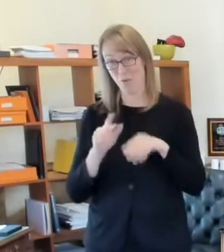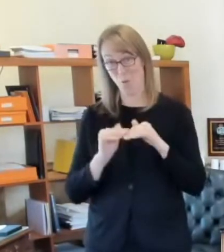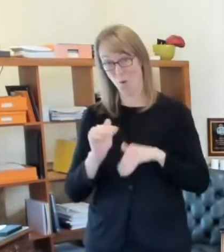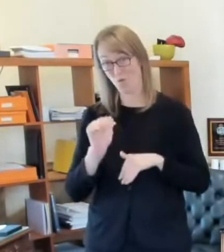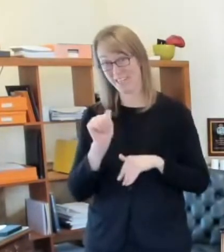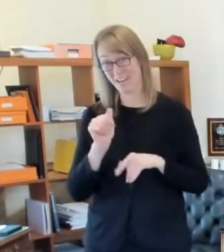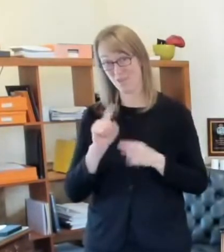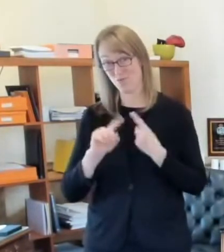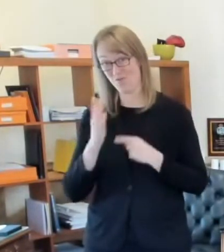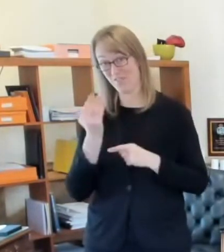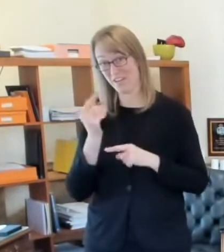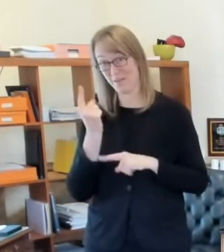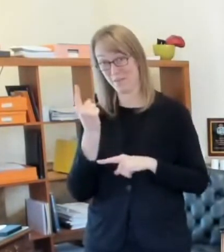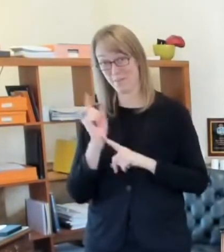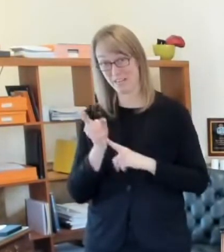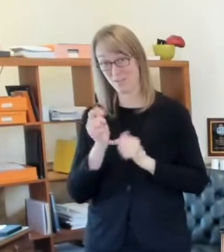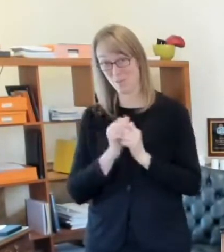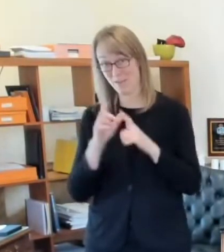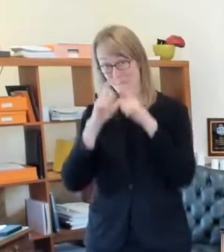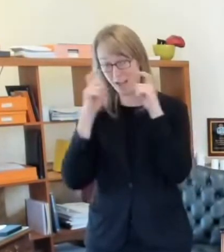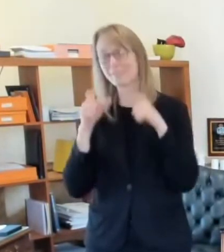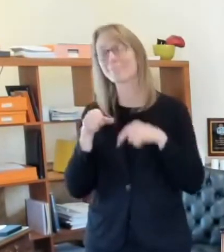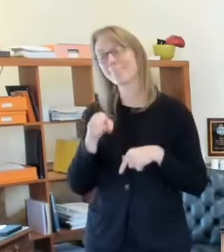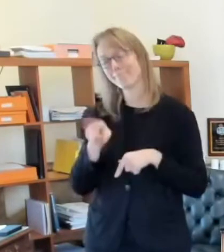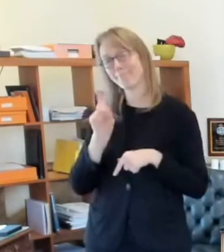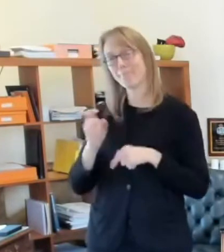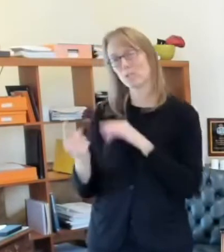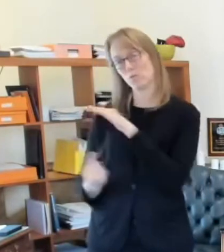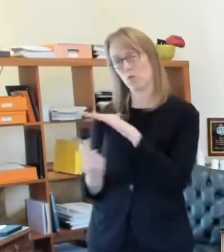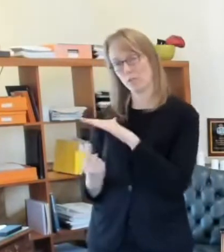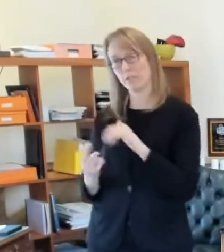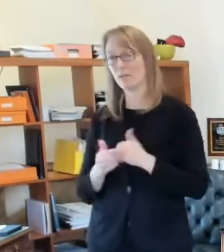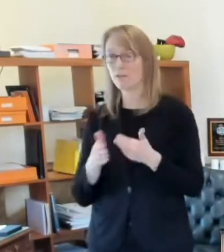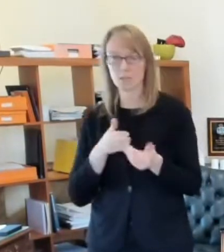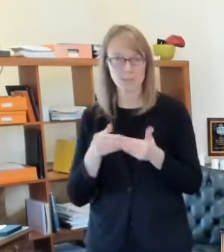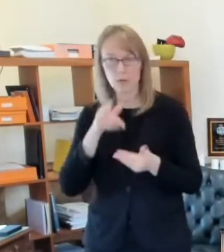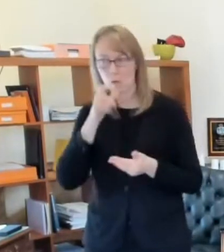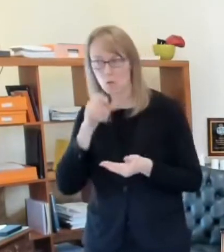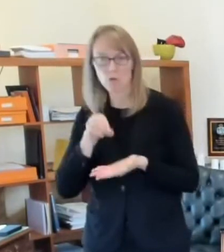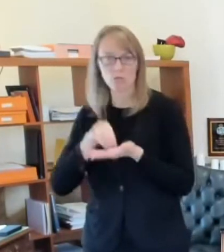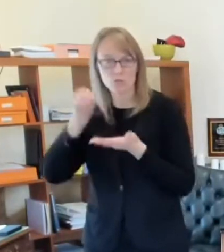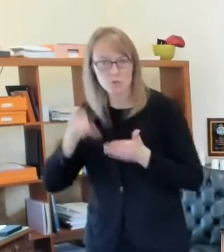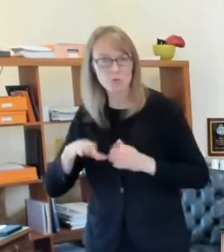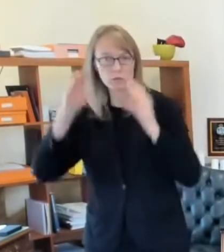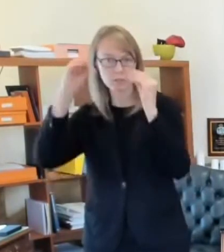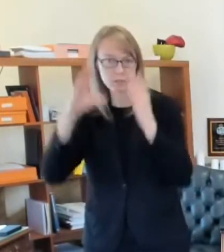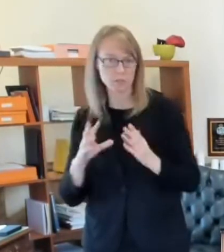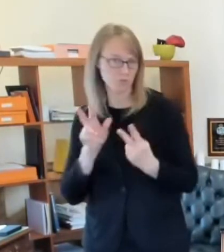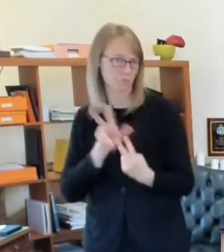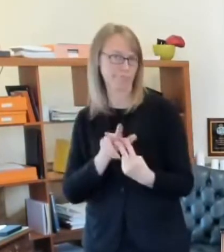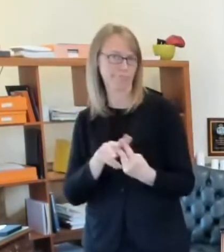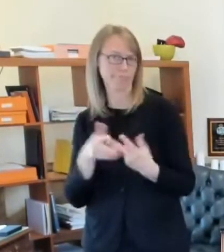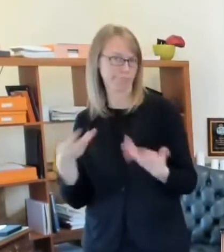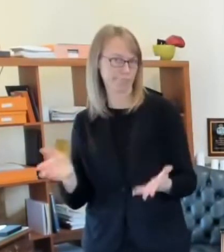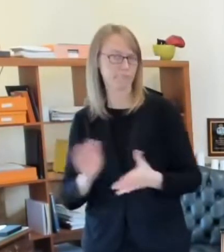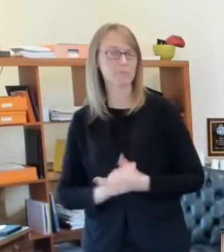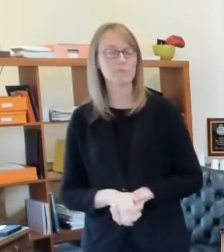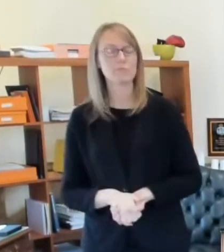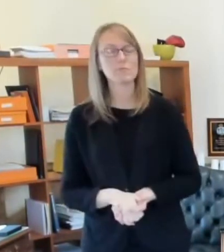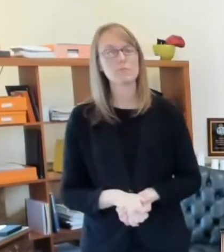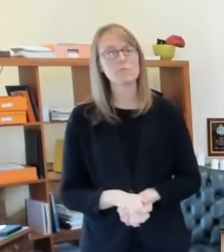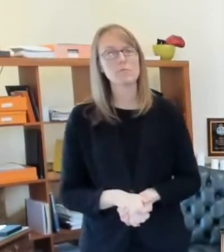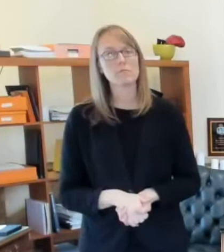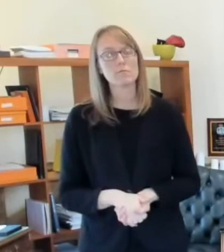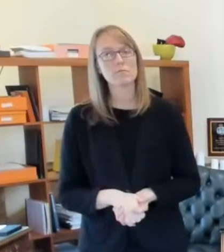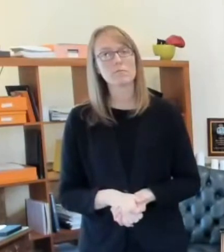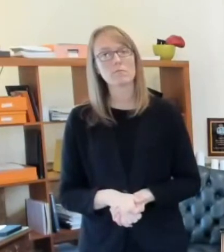A couple of testing questions, Mayor. The city has encouraged folks to continually get tested, obviously. Has it overwhelmed the